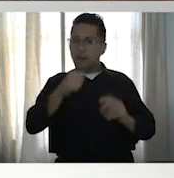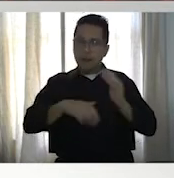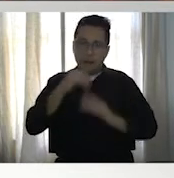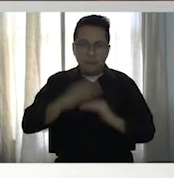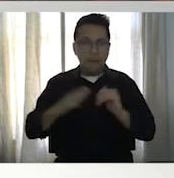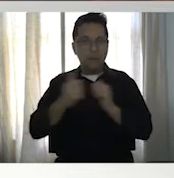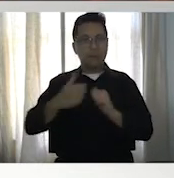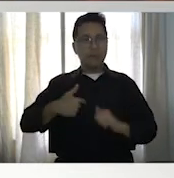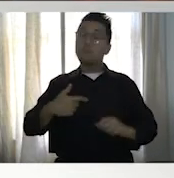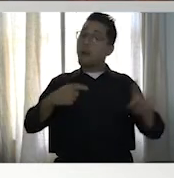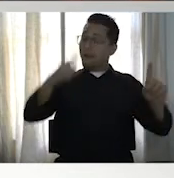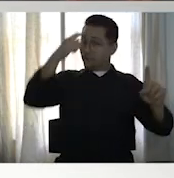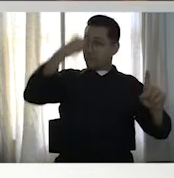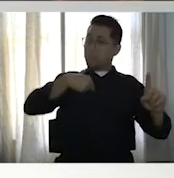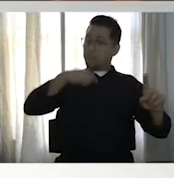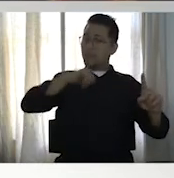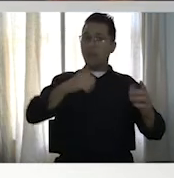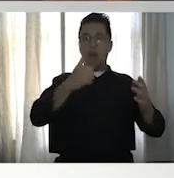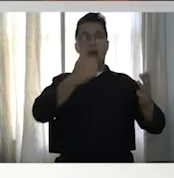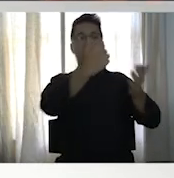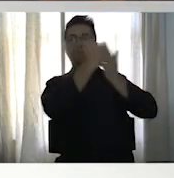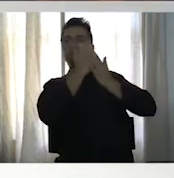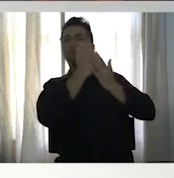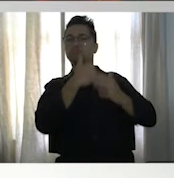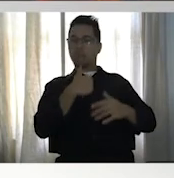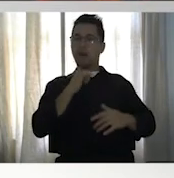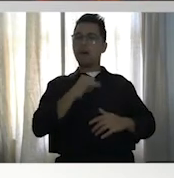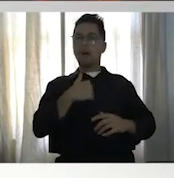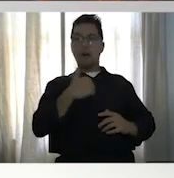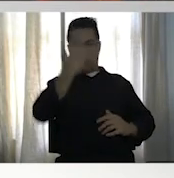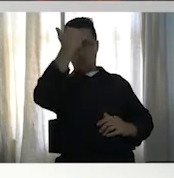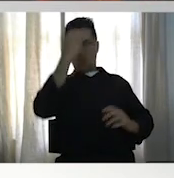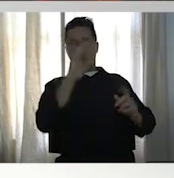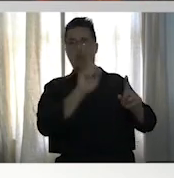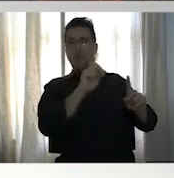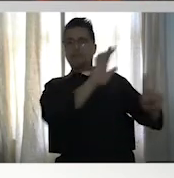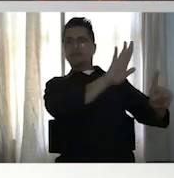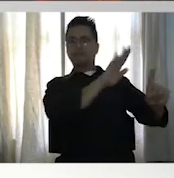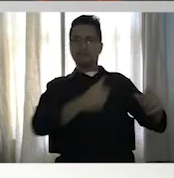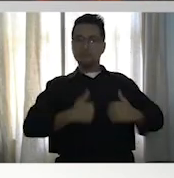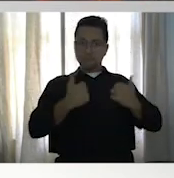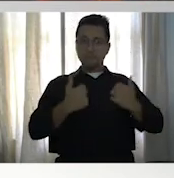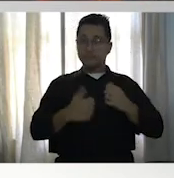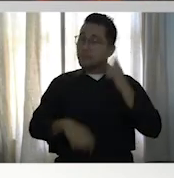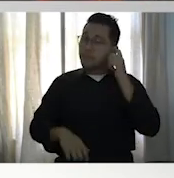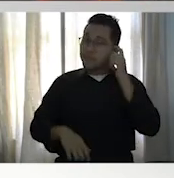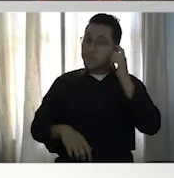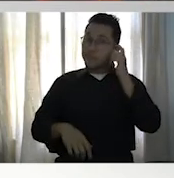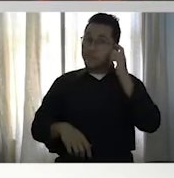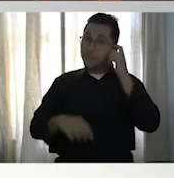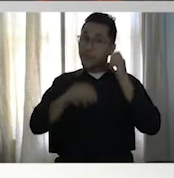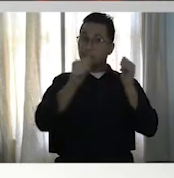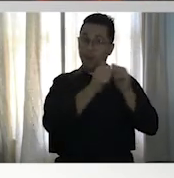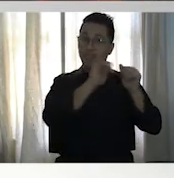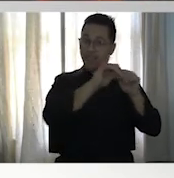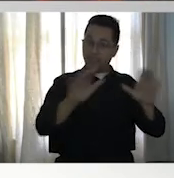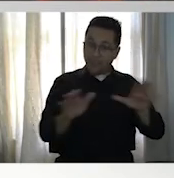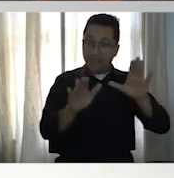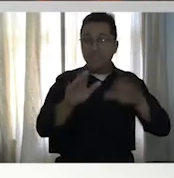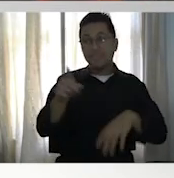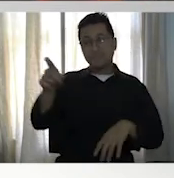me, too, of where he is. And as a result of that one unexpected deed, 10 people were negatively affected about